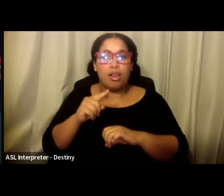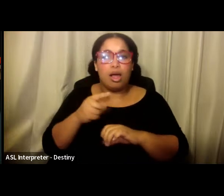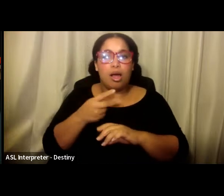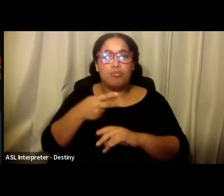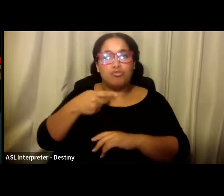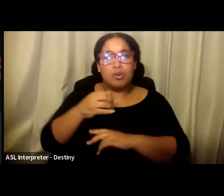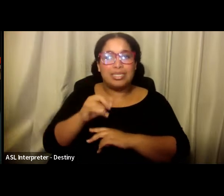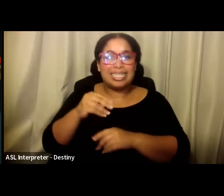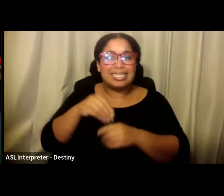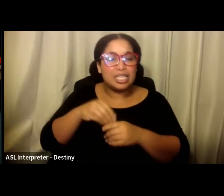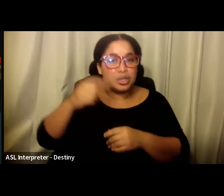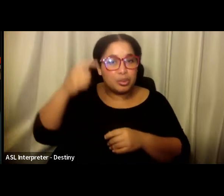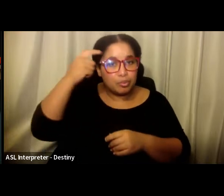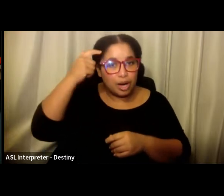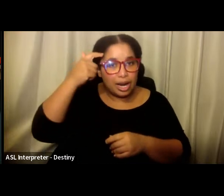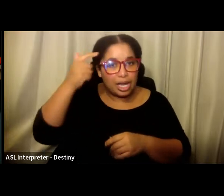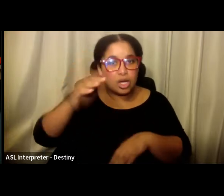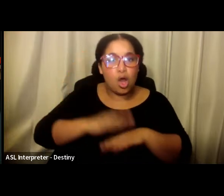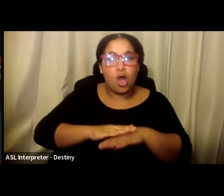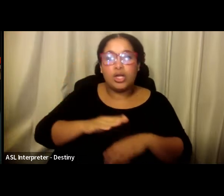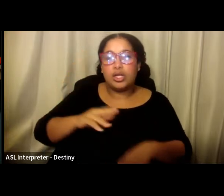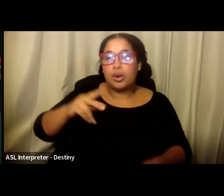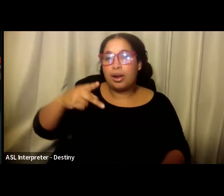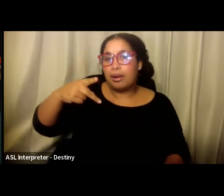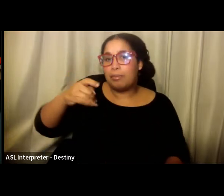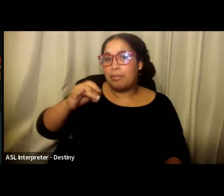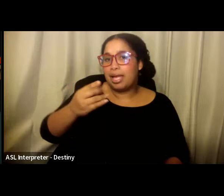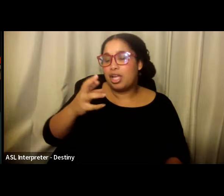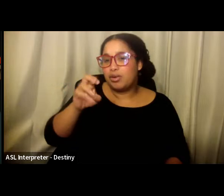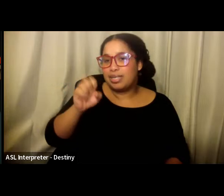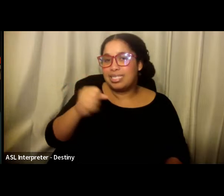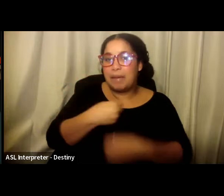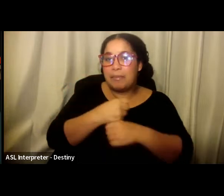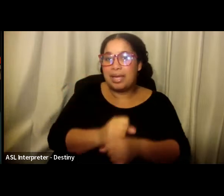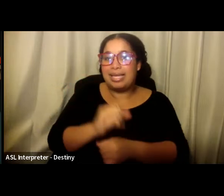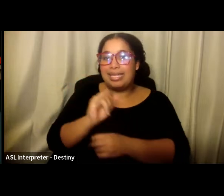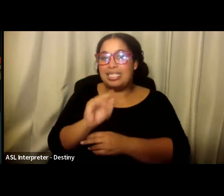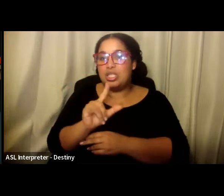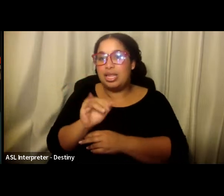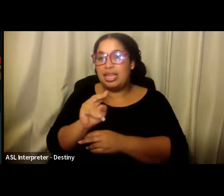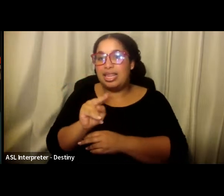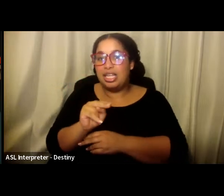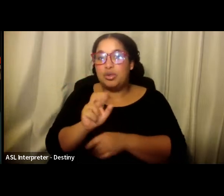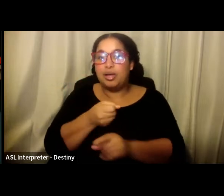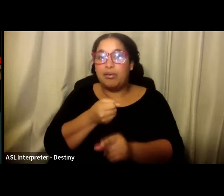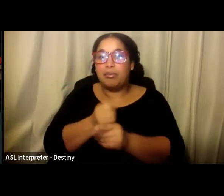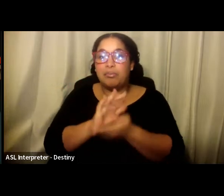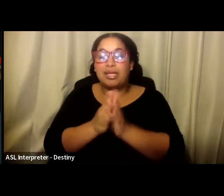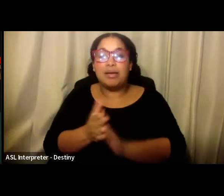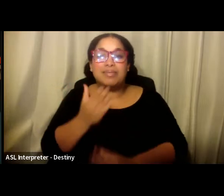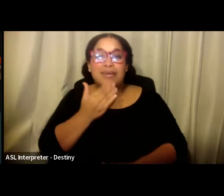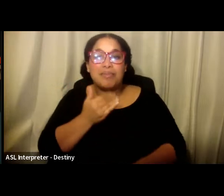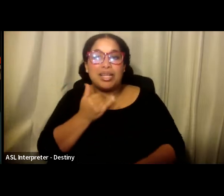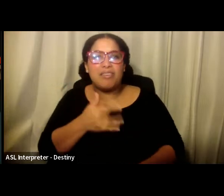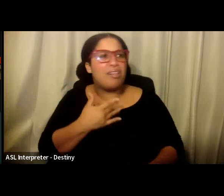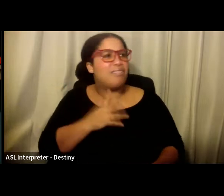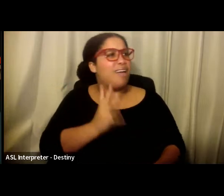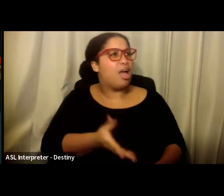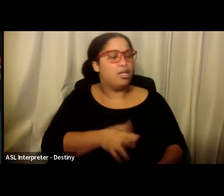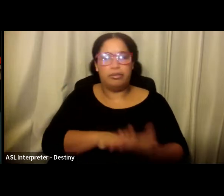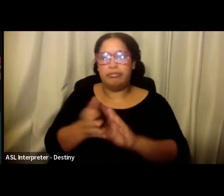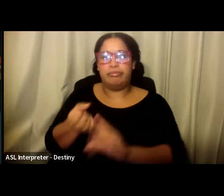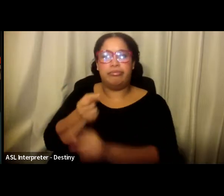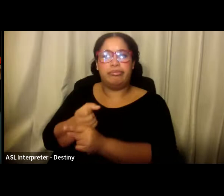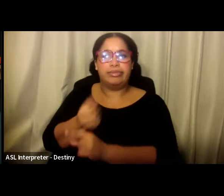brain. They are on your pancreas for the cells that make insulin. So you could end up diabetic later, even though you felt fine.